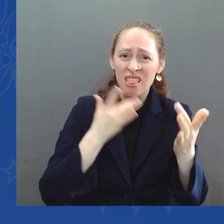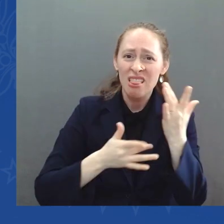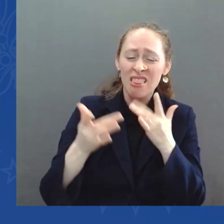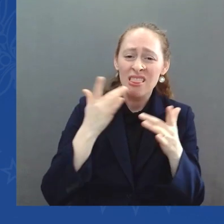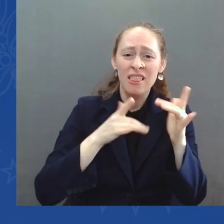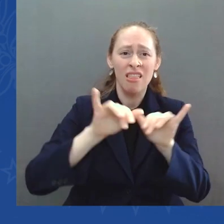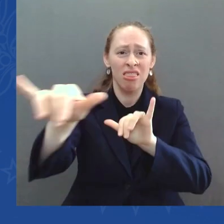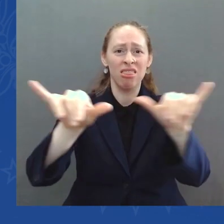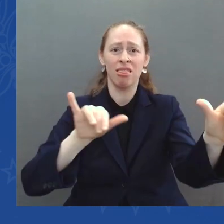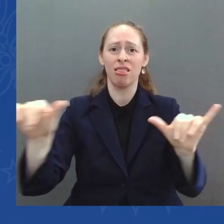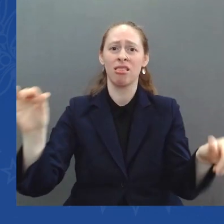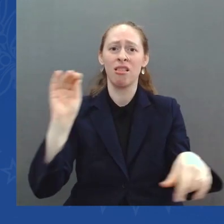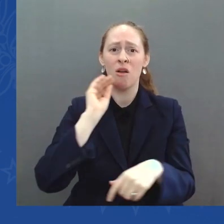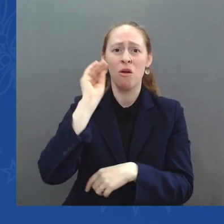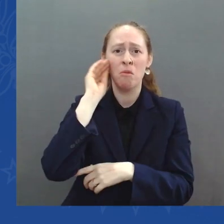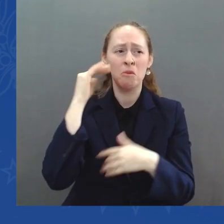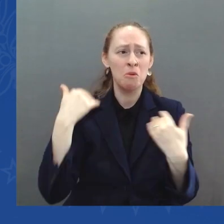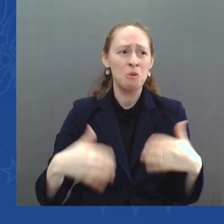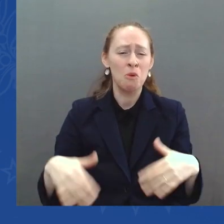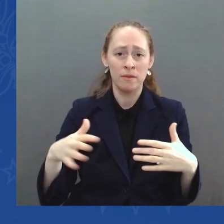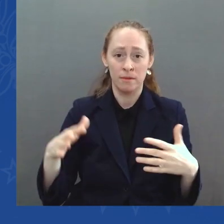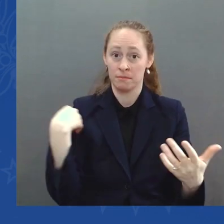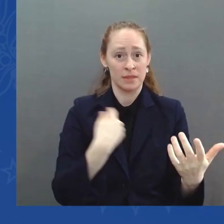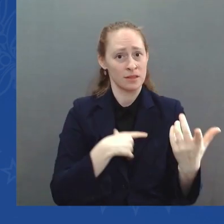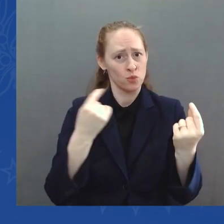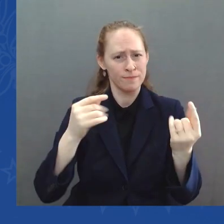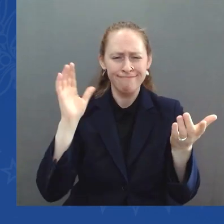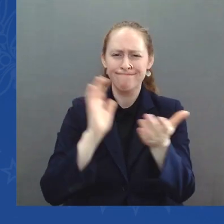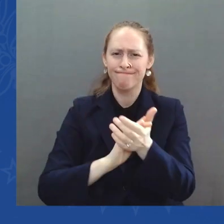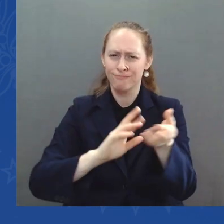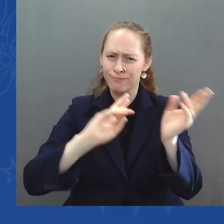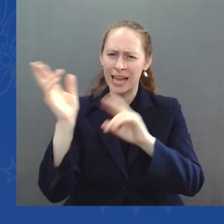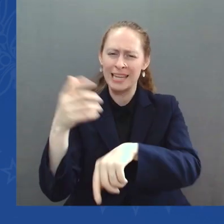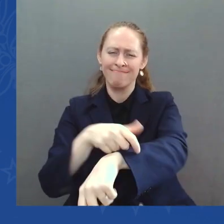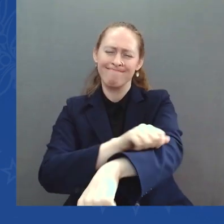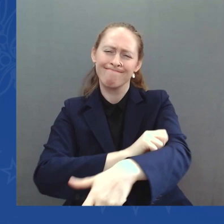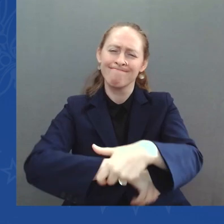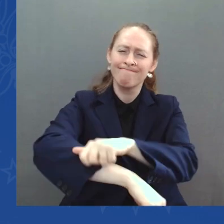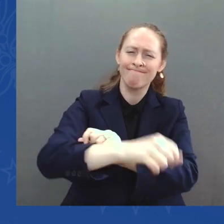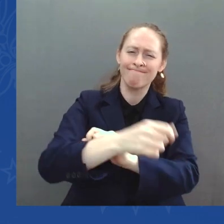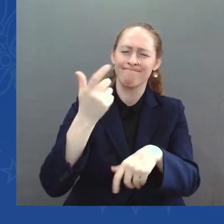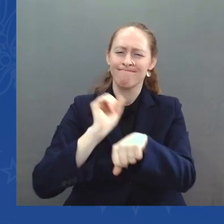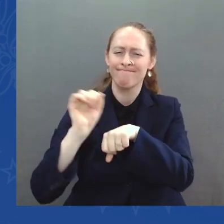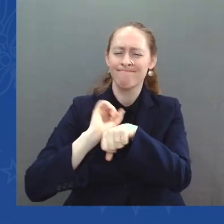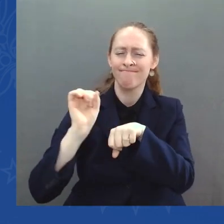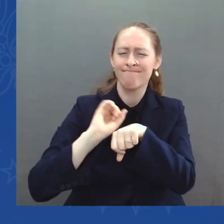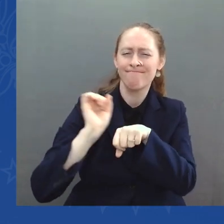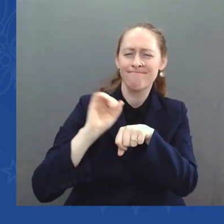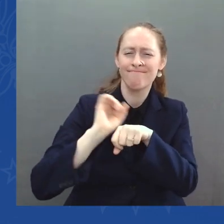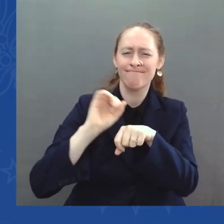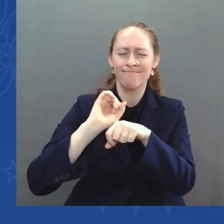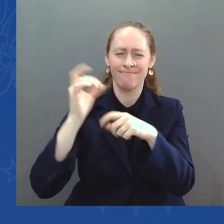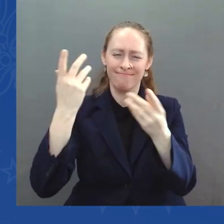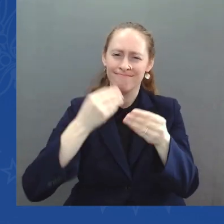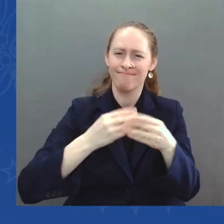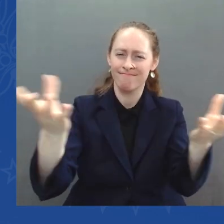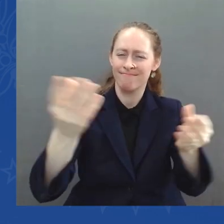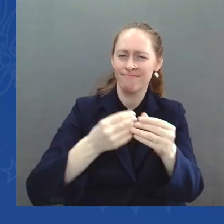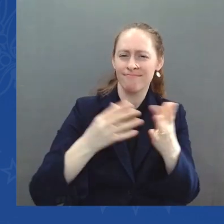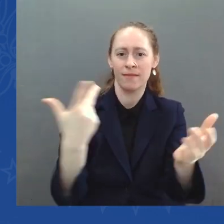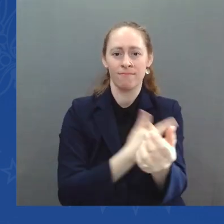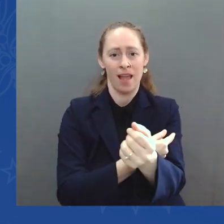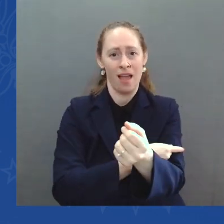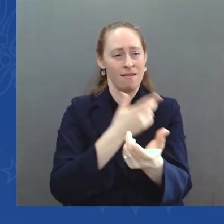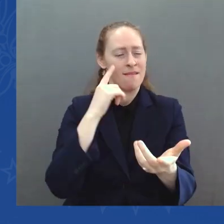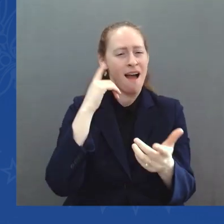for every American months ahead of schedule. Effective treatments, at-home tests that are free and